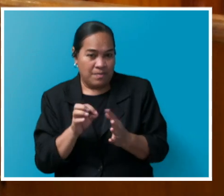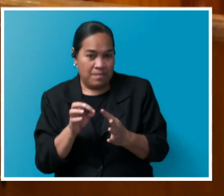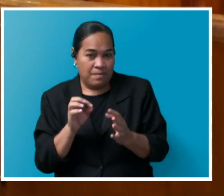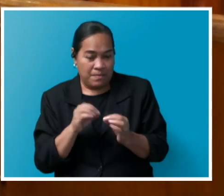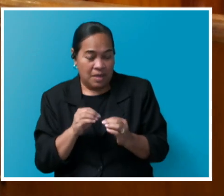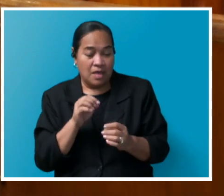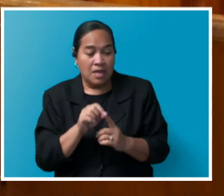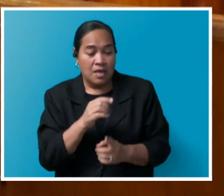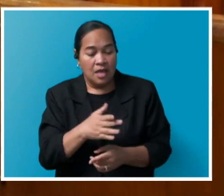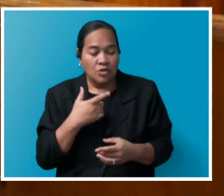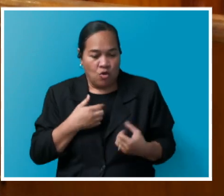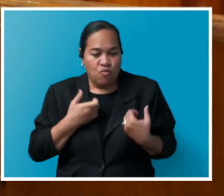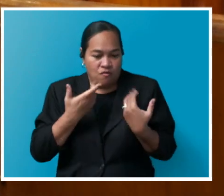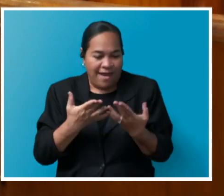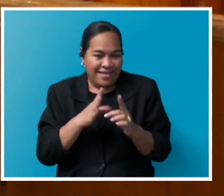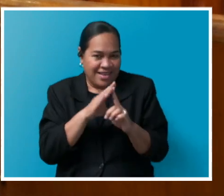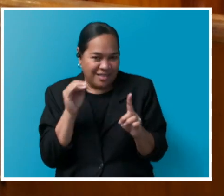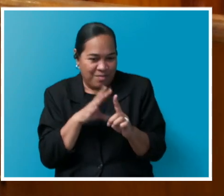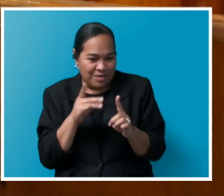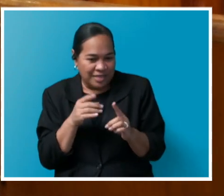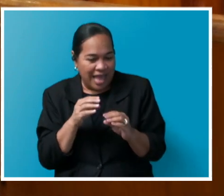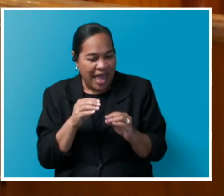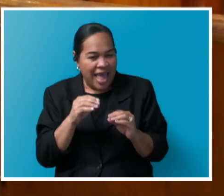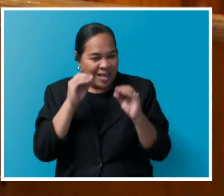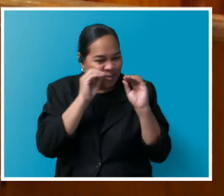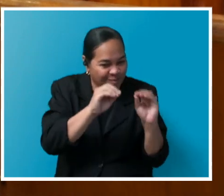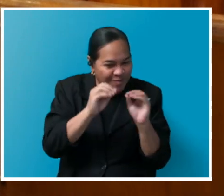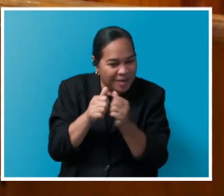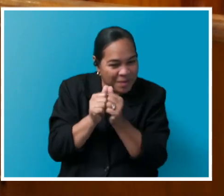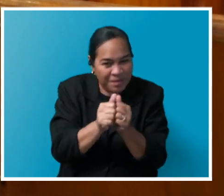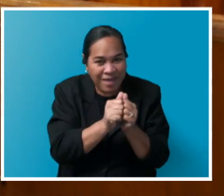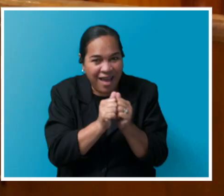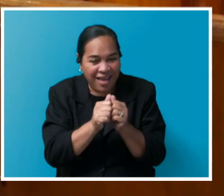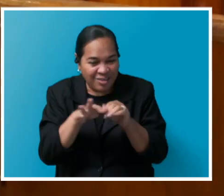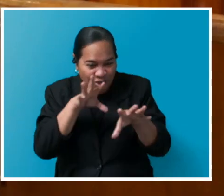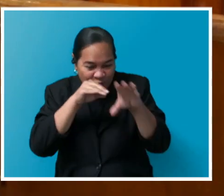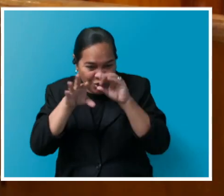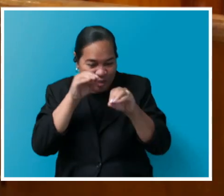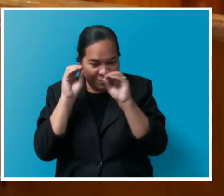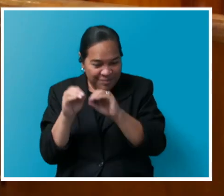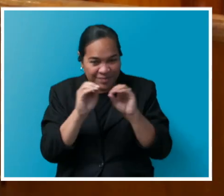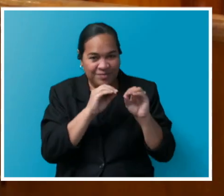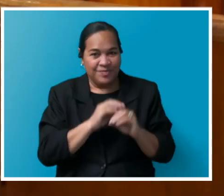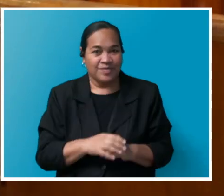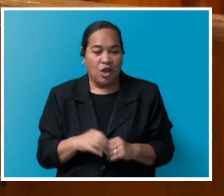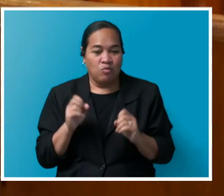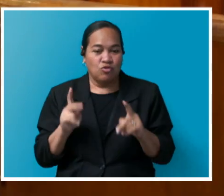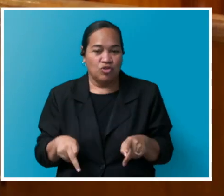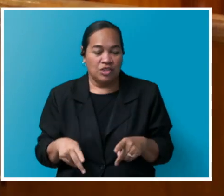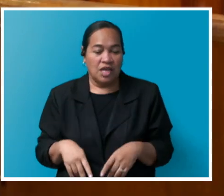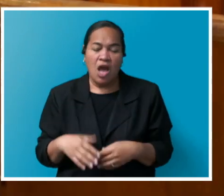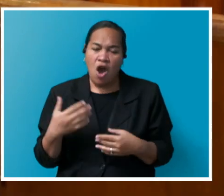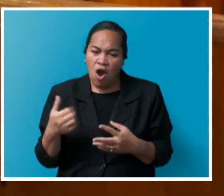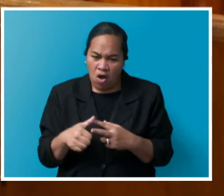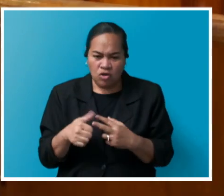models as peer learning opportunities. There is also a number of green